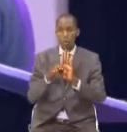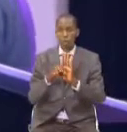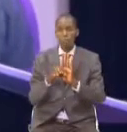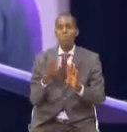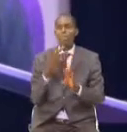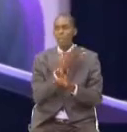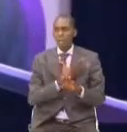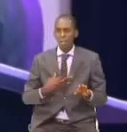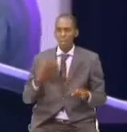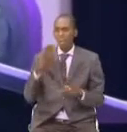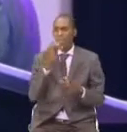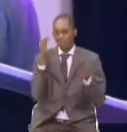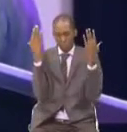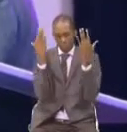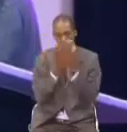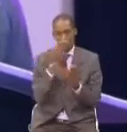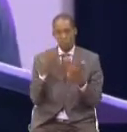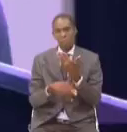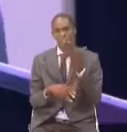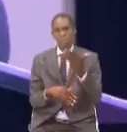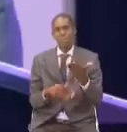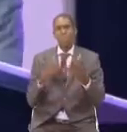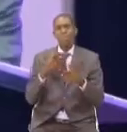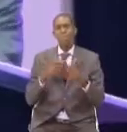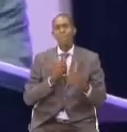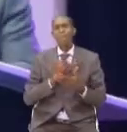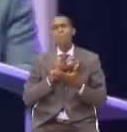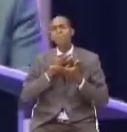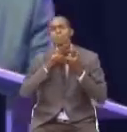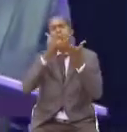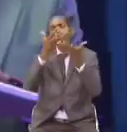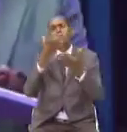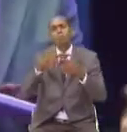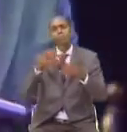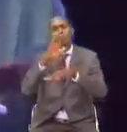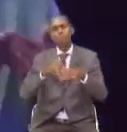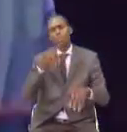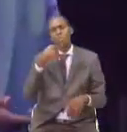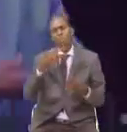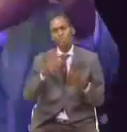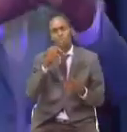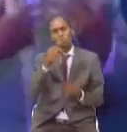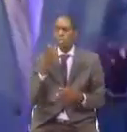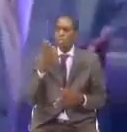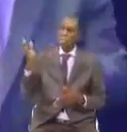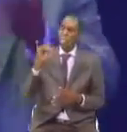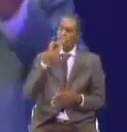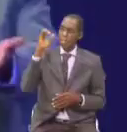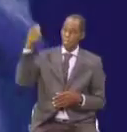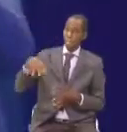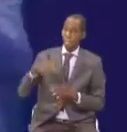to you and I say, light is here. If you actually believe that light is